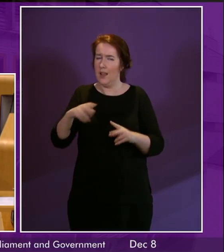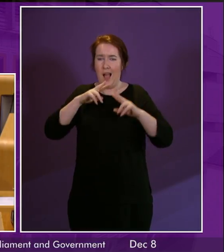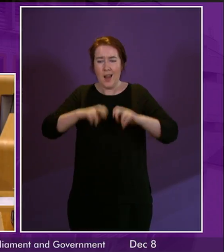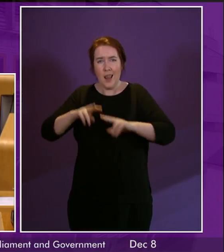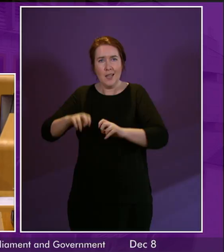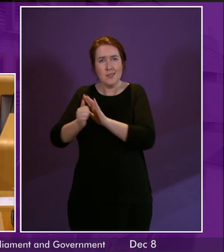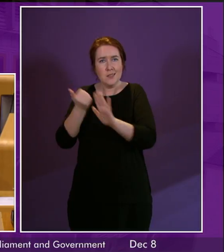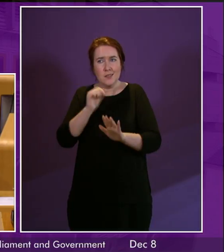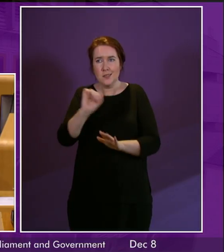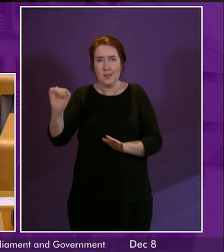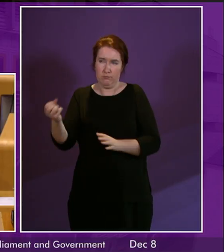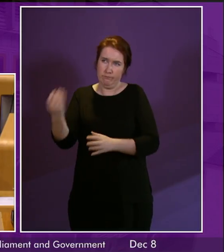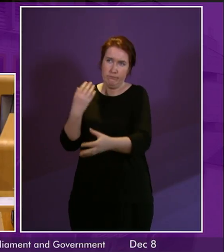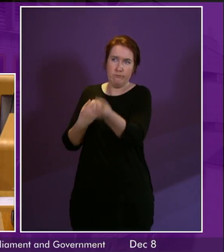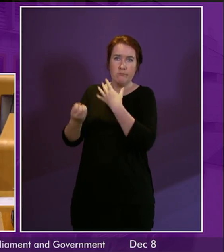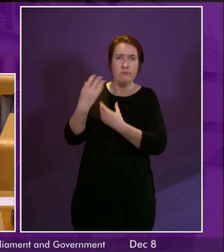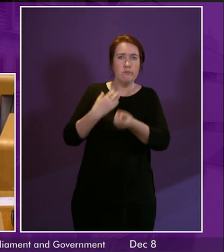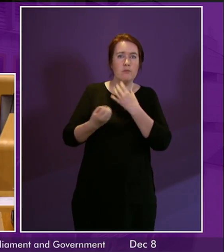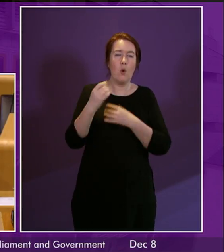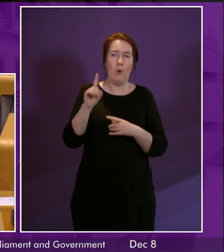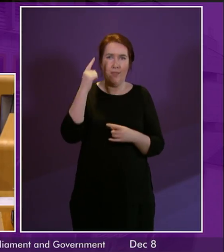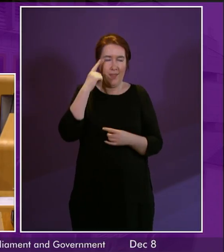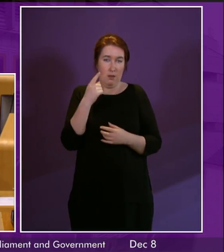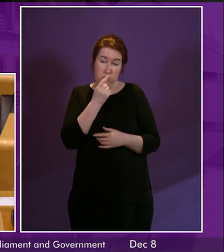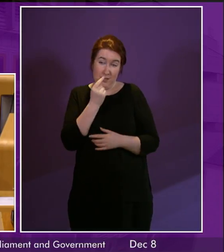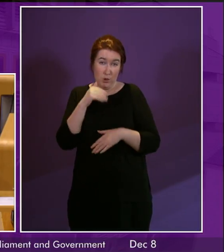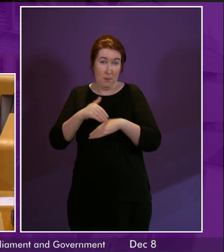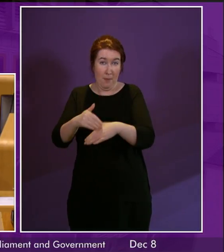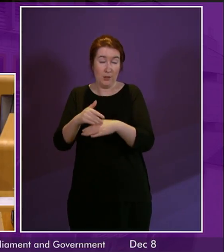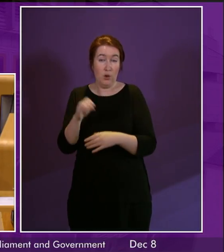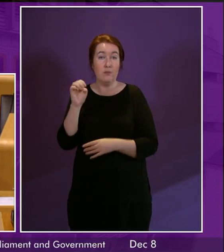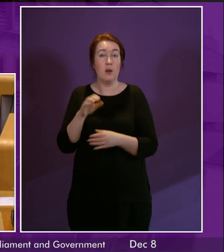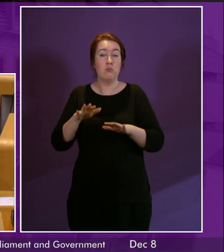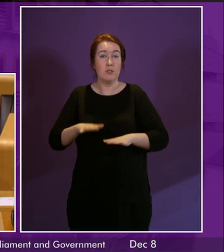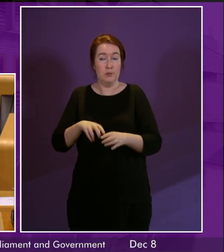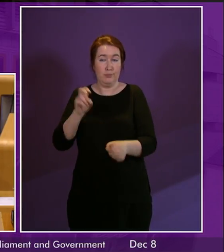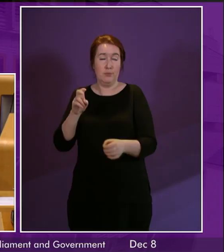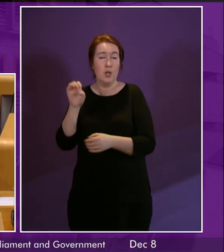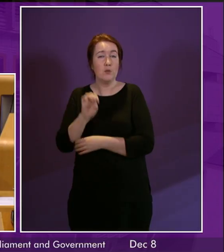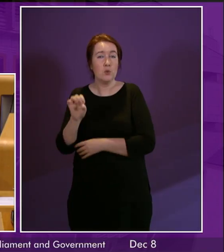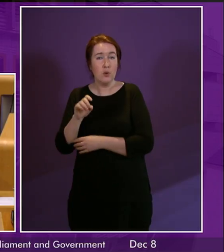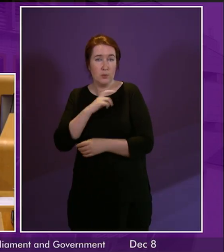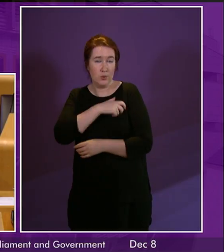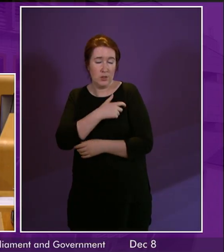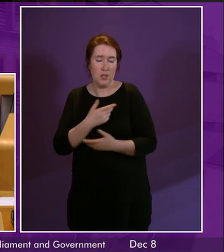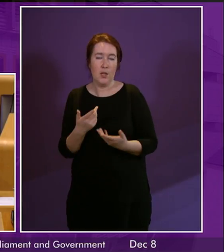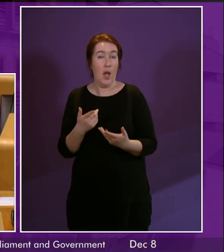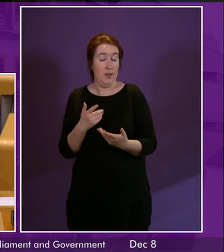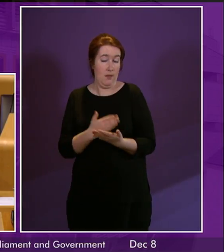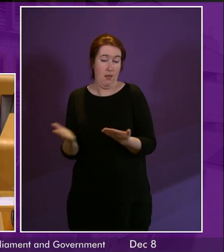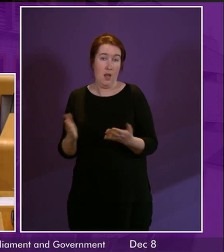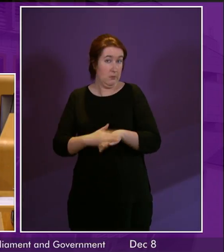weeks to give us their take on the potential implications of Brexit. And it's very clear, whatever your view on it is,